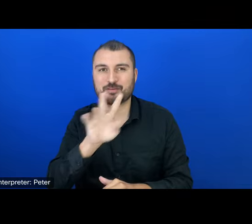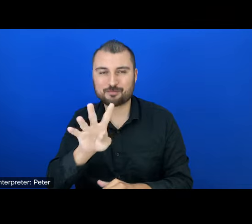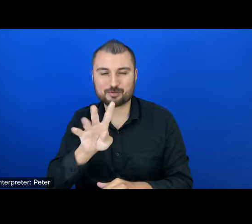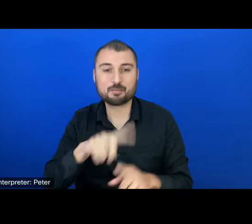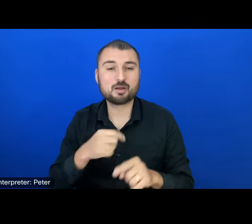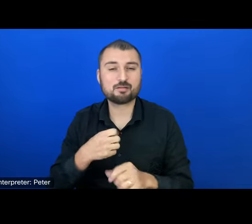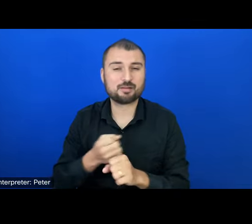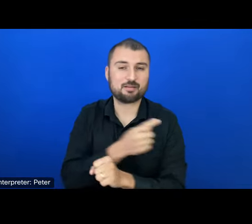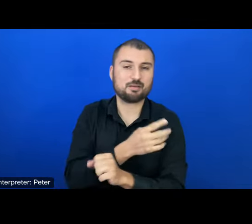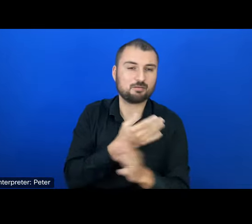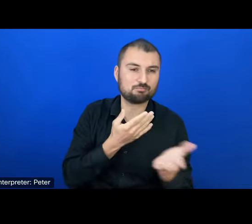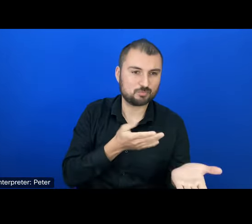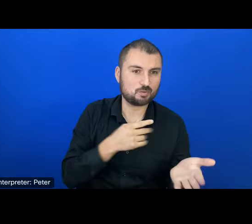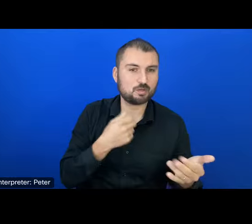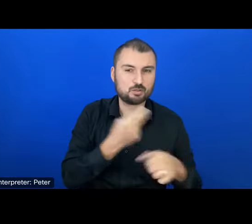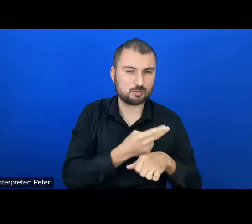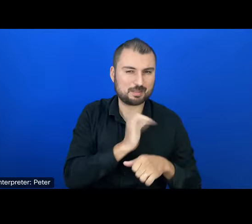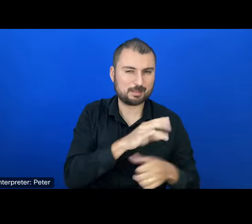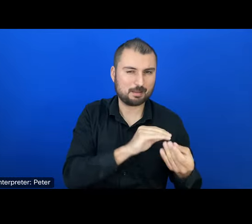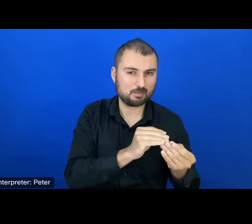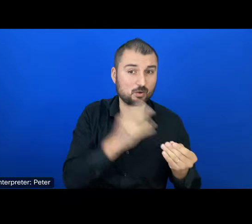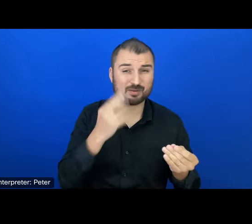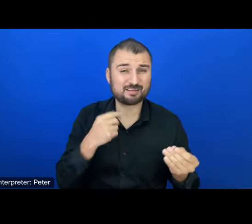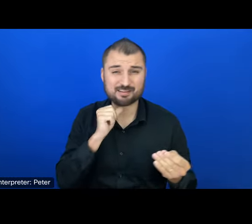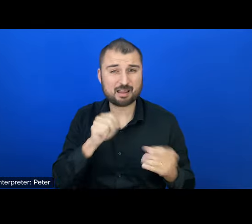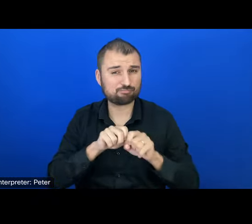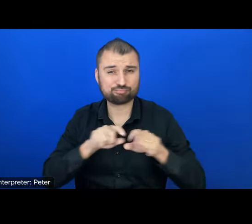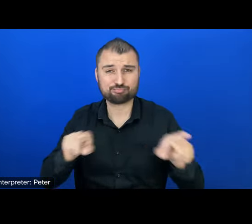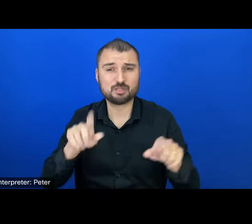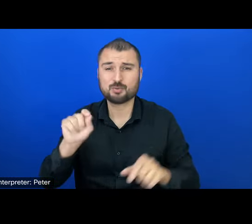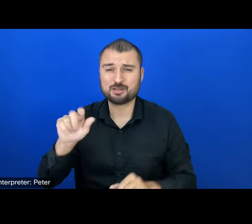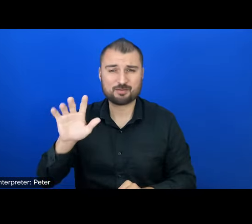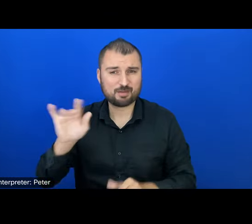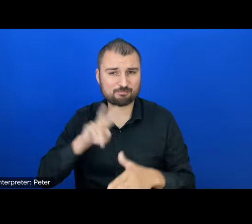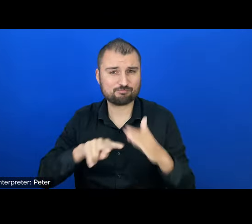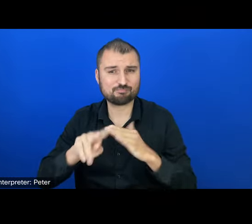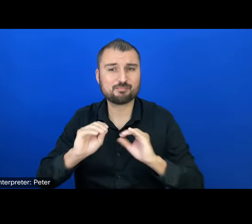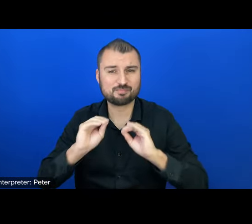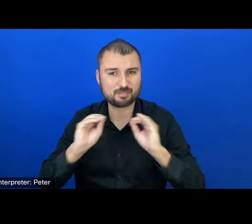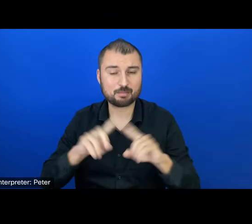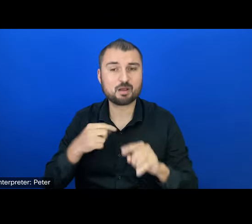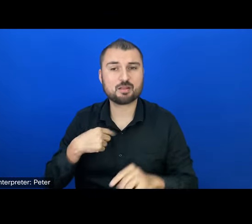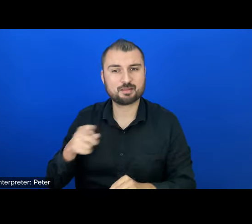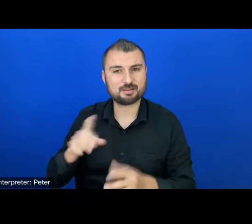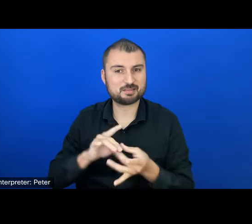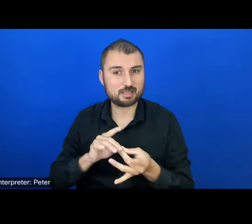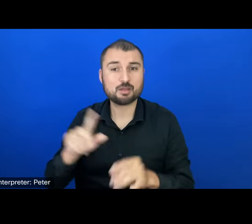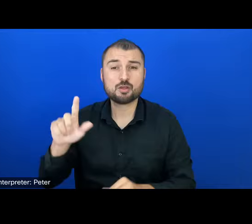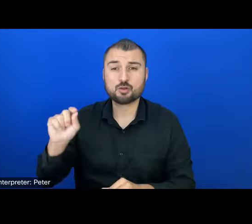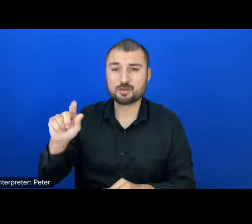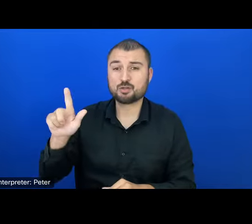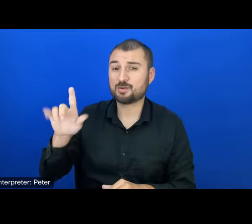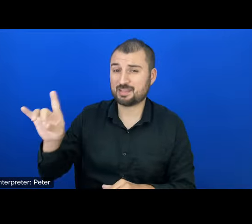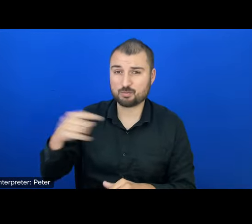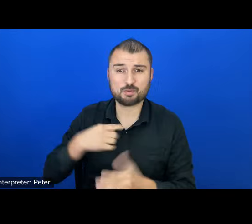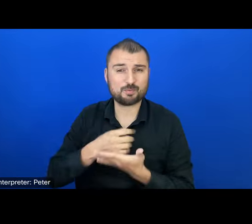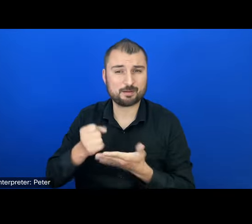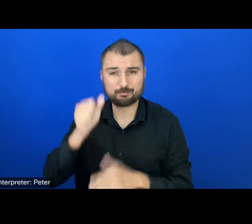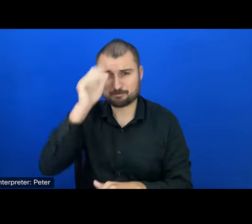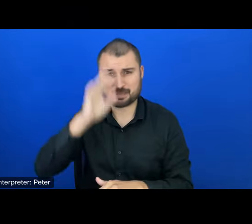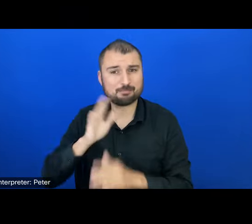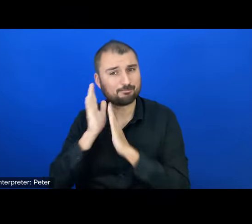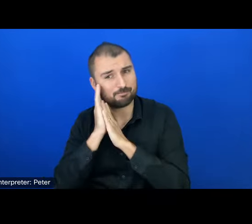they have not released the 2025 projections yet. So as of last year, the estimate was that we would run out of male bed space by 2028. The